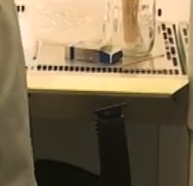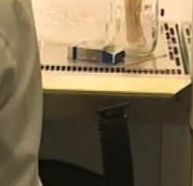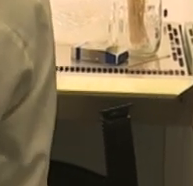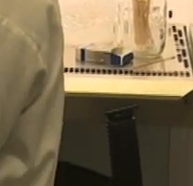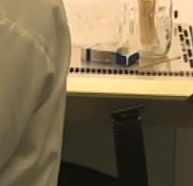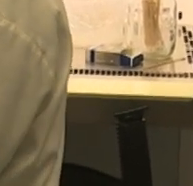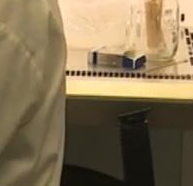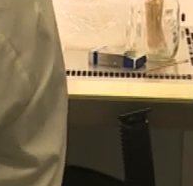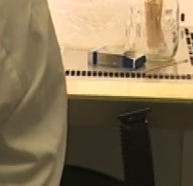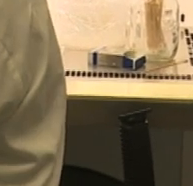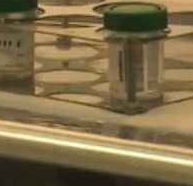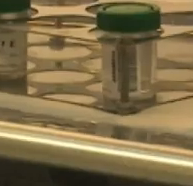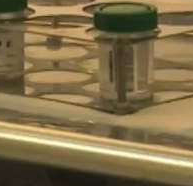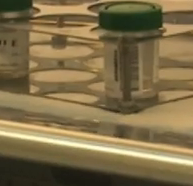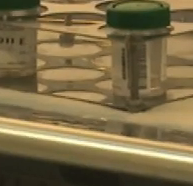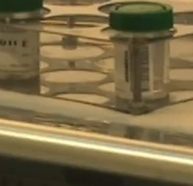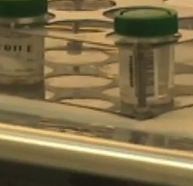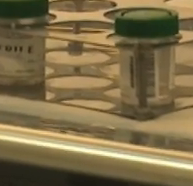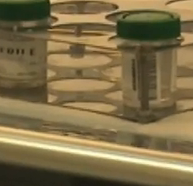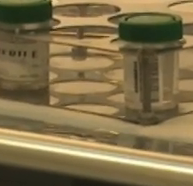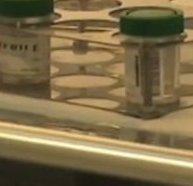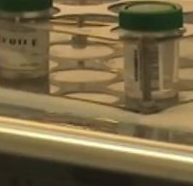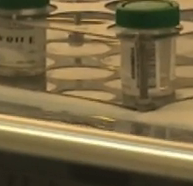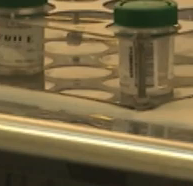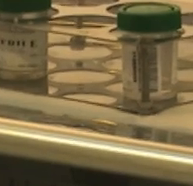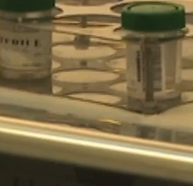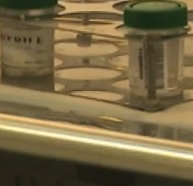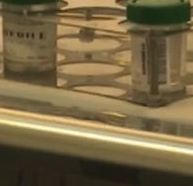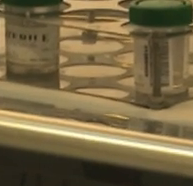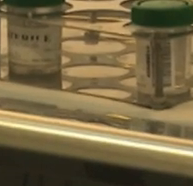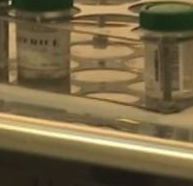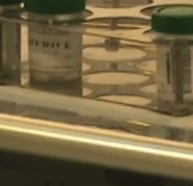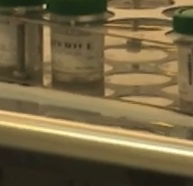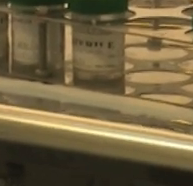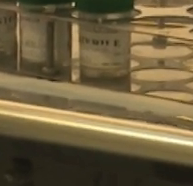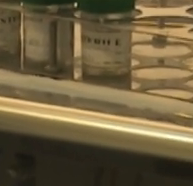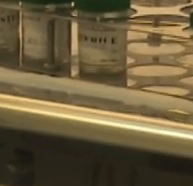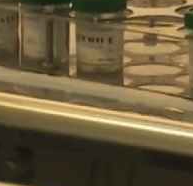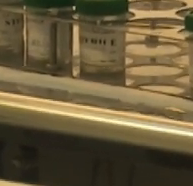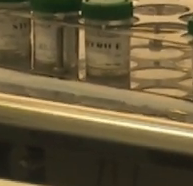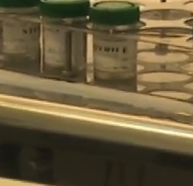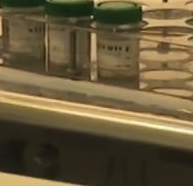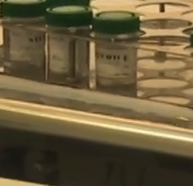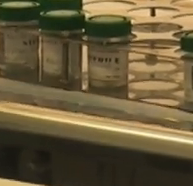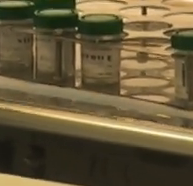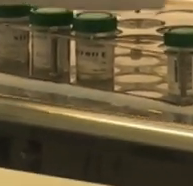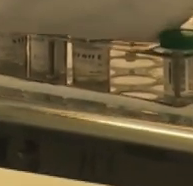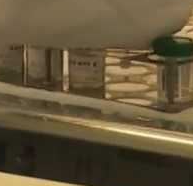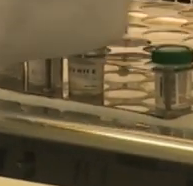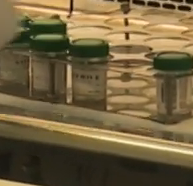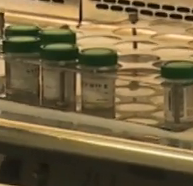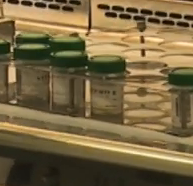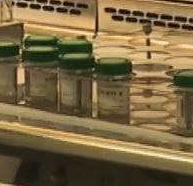were tested based on symptoms. However, all their results came back negative. There are about 81 people